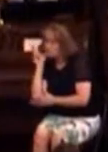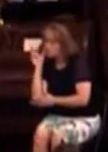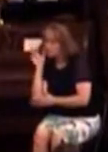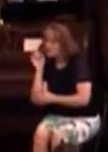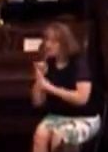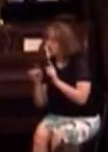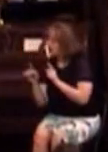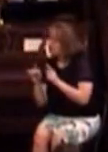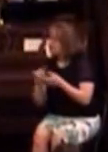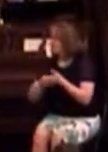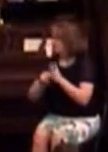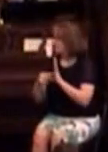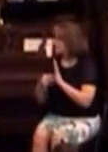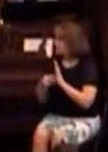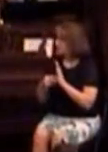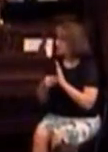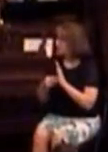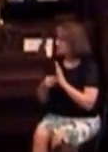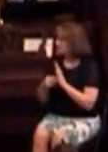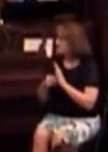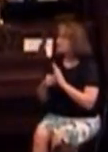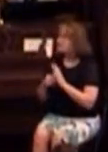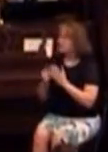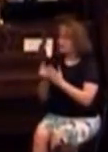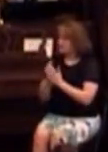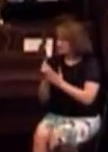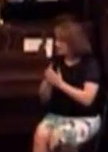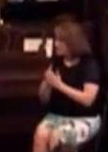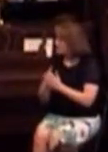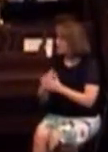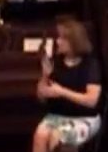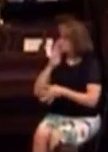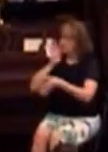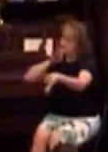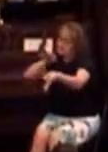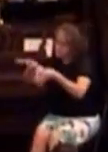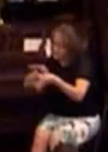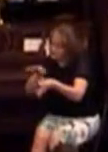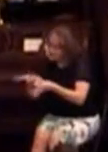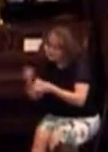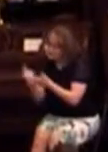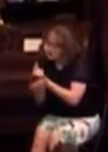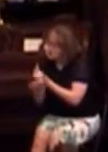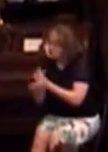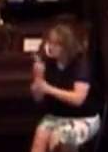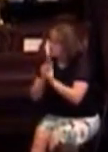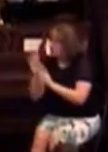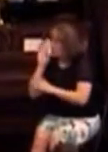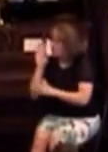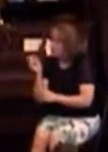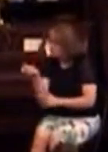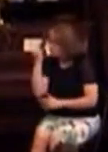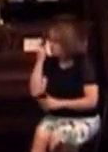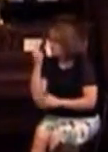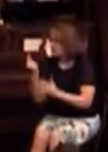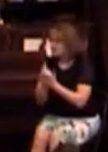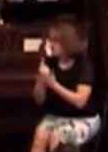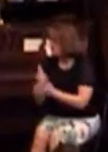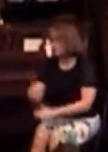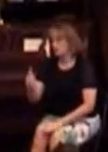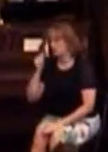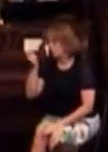and Jesus explaining to them, and sometimes you can't get through the people. Jesus wasn't able to verbally get through to these